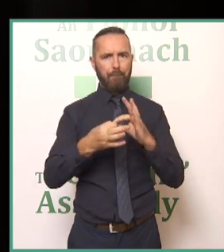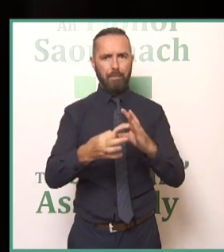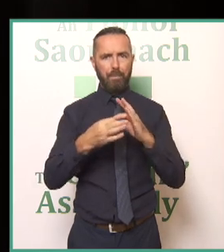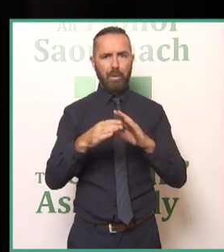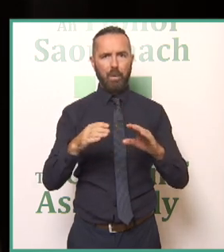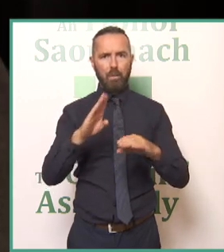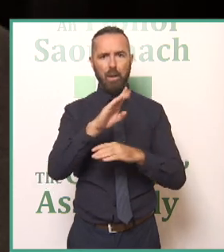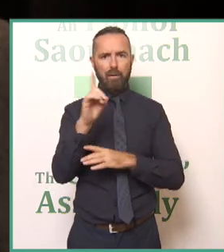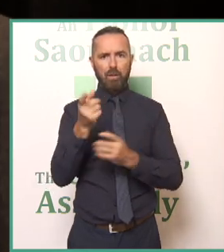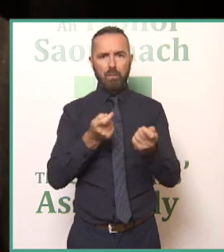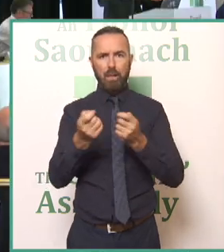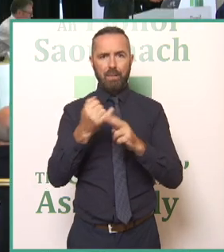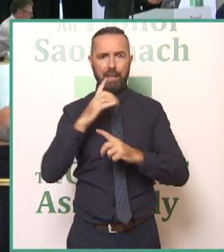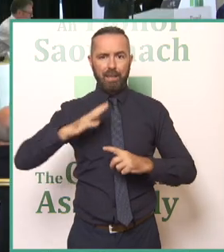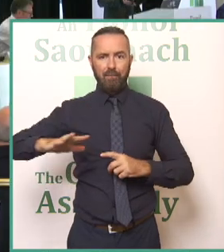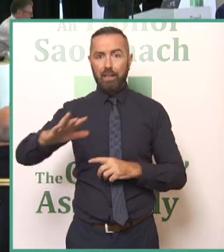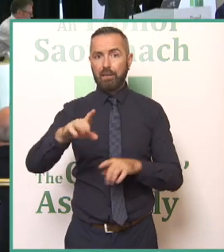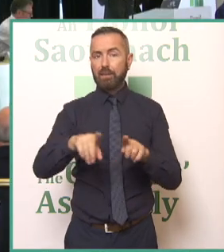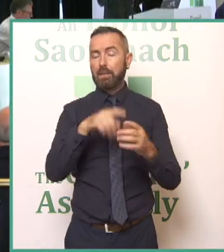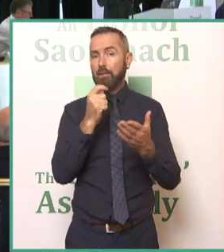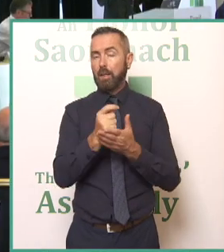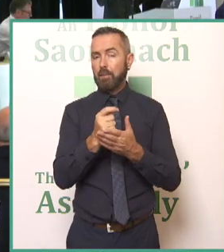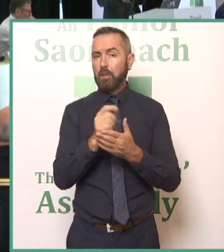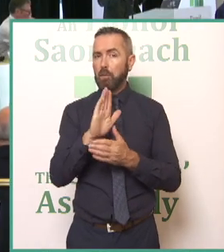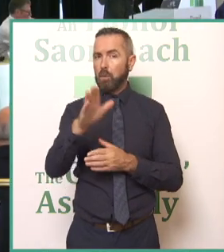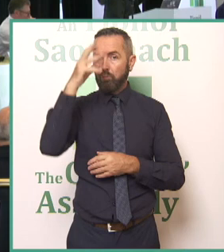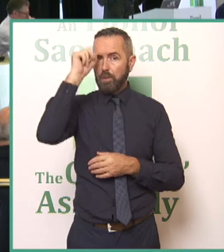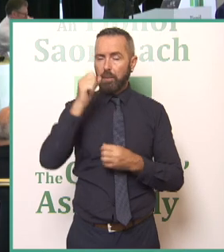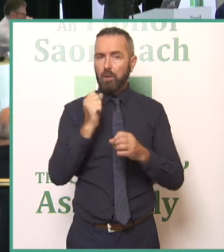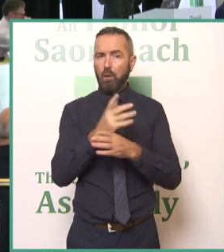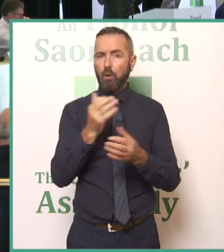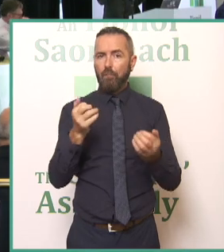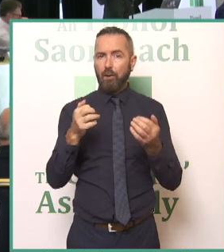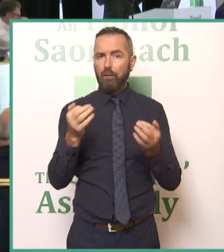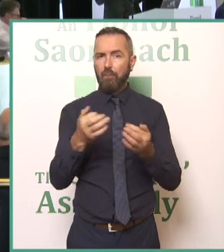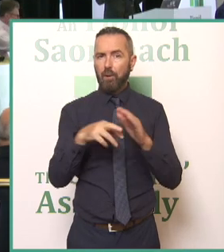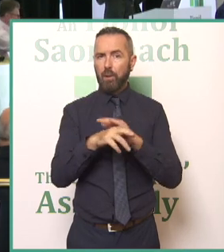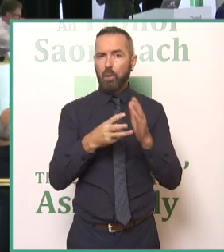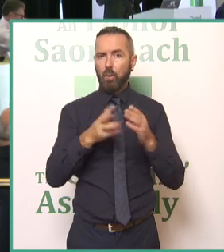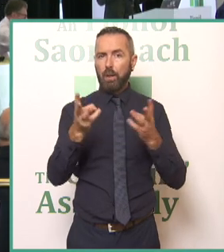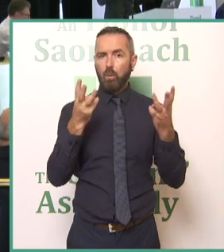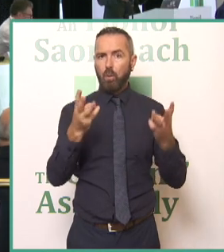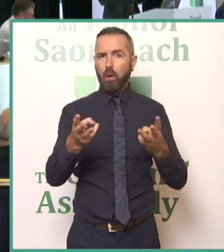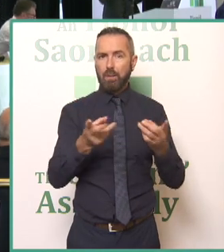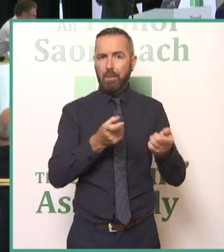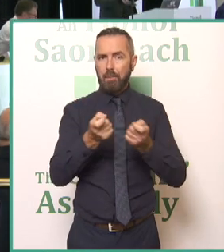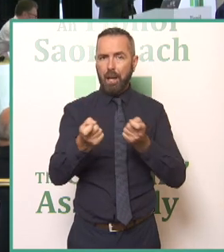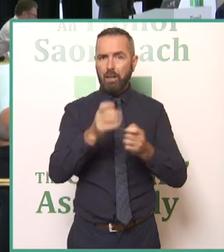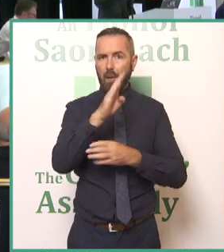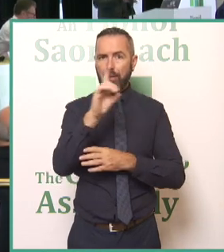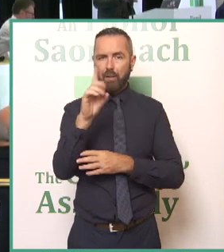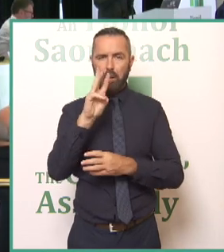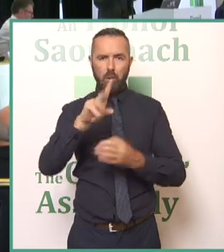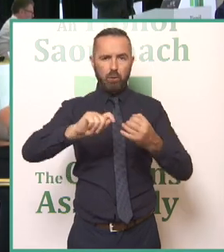the field. And at the same time, you have to remember is that all farmers, when they want to work and manage biodiversity, they have to strike a